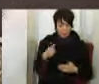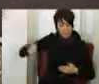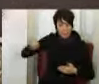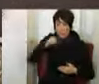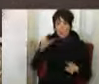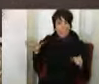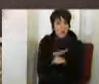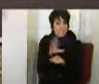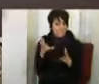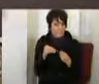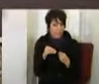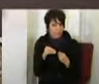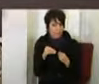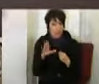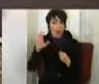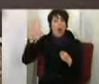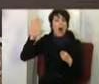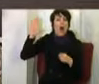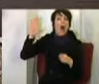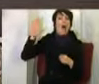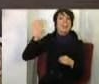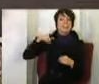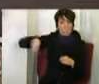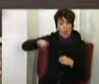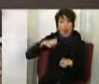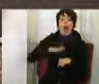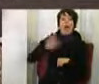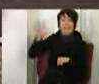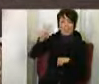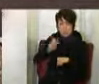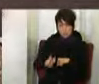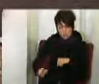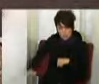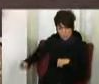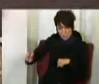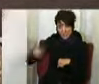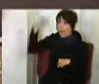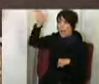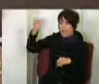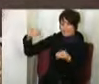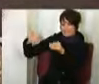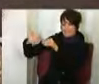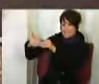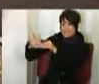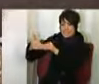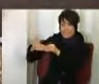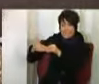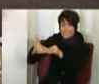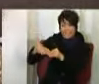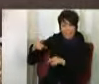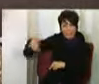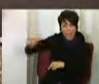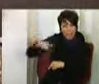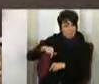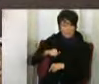accept and embrace, they are on their journey to where God is leading them.